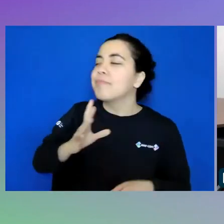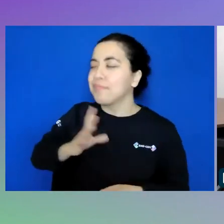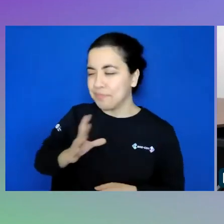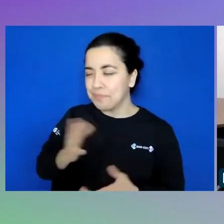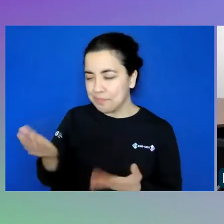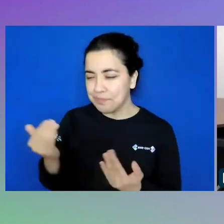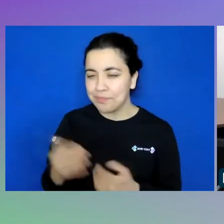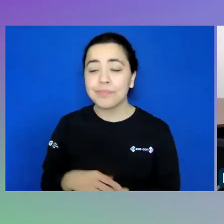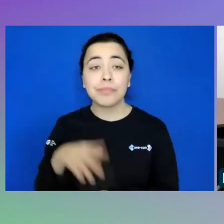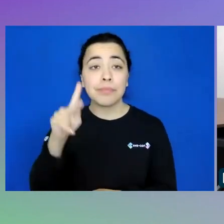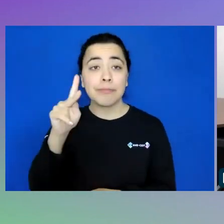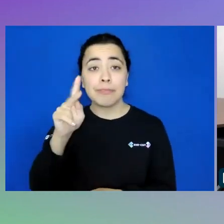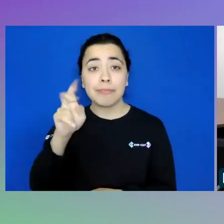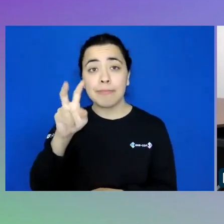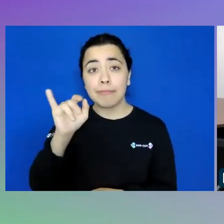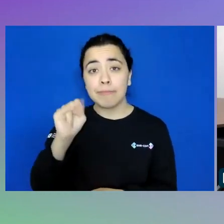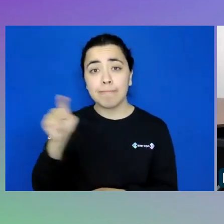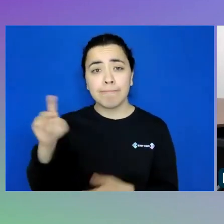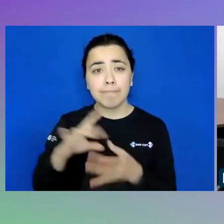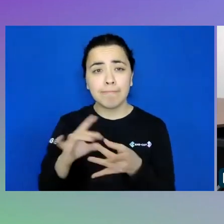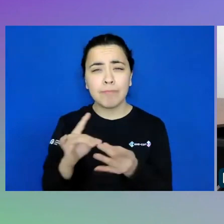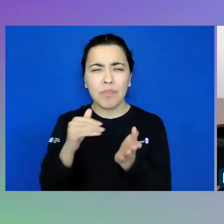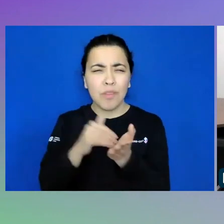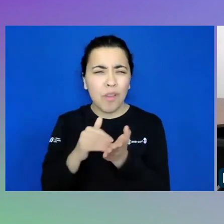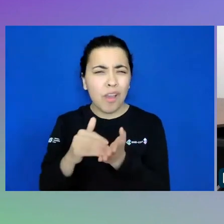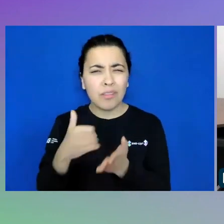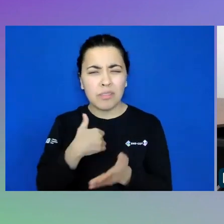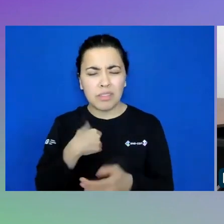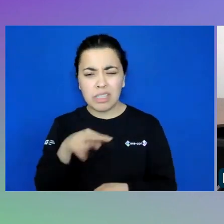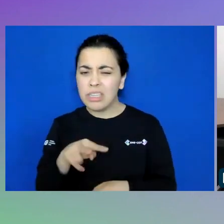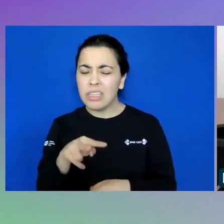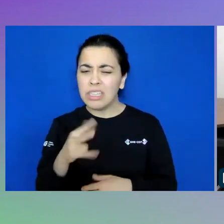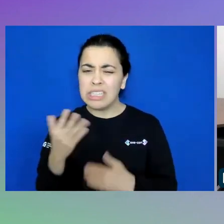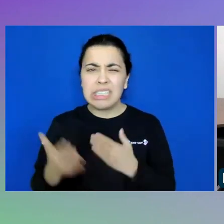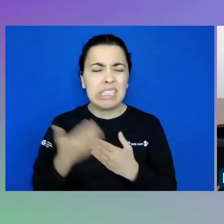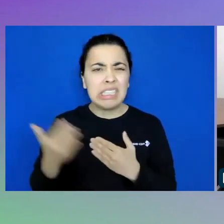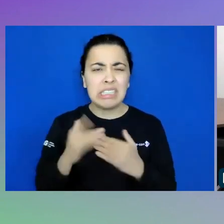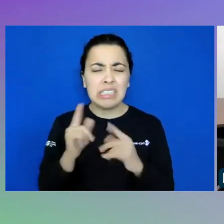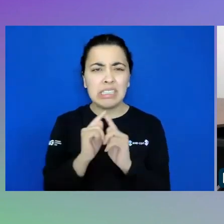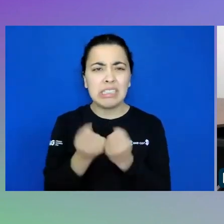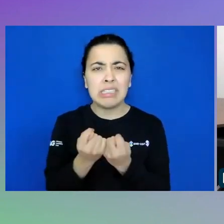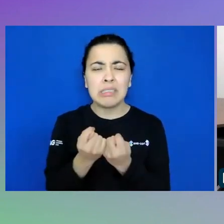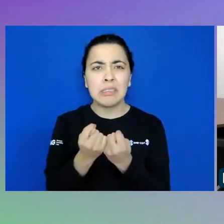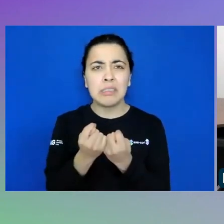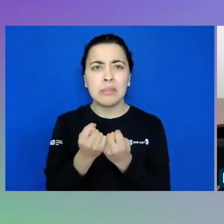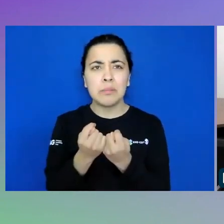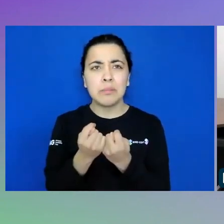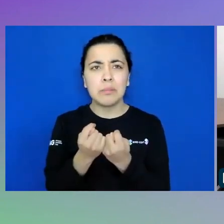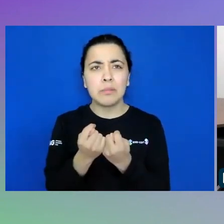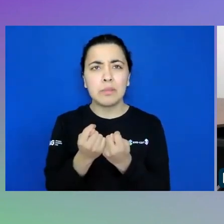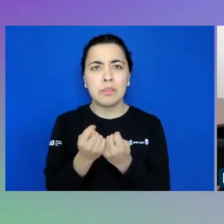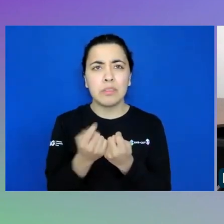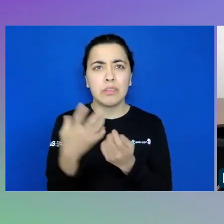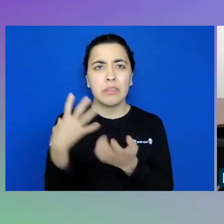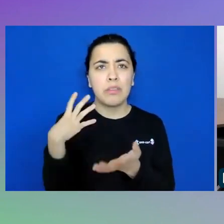said, um, too many times I've found it's too easy for teams to push accessibility off to